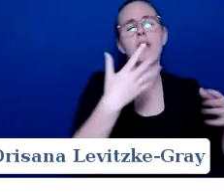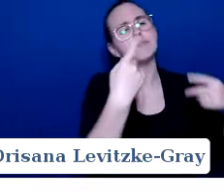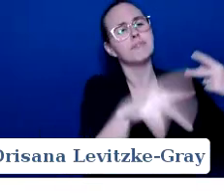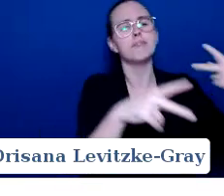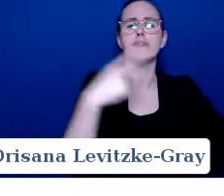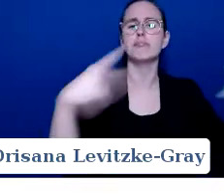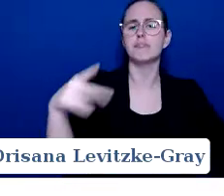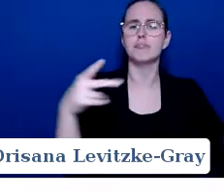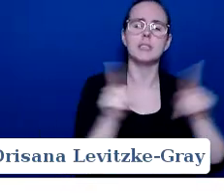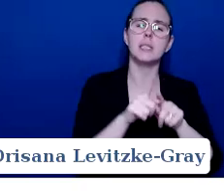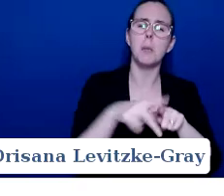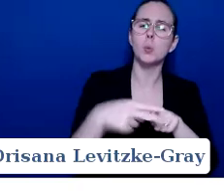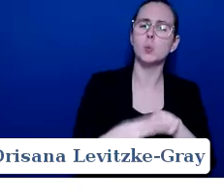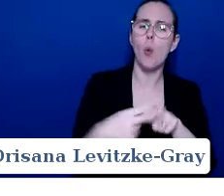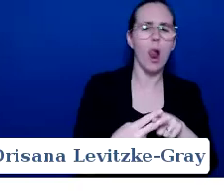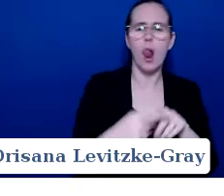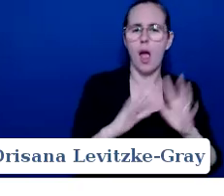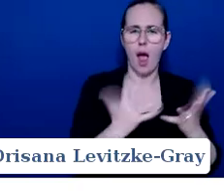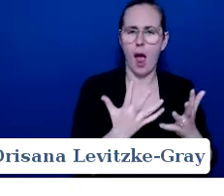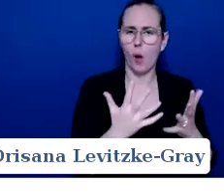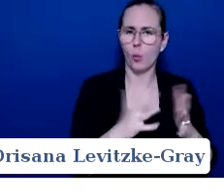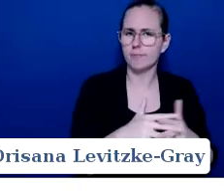the household level,